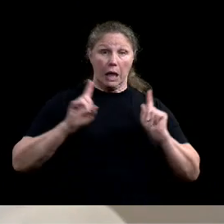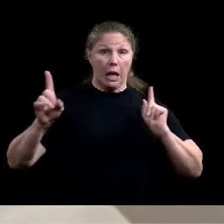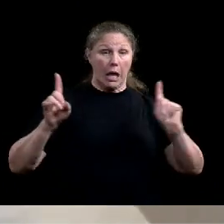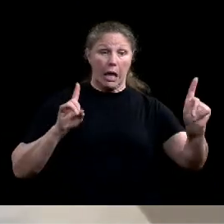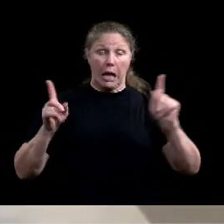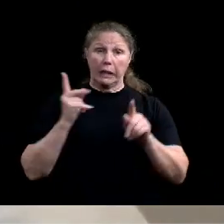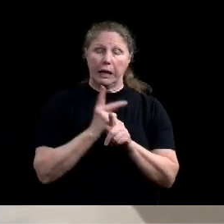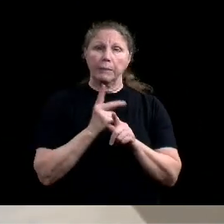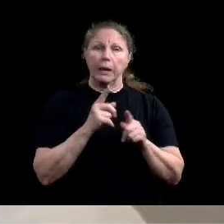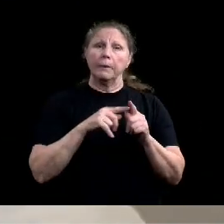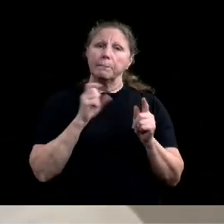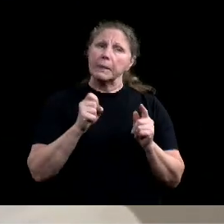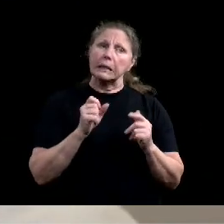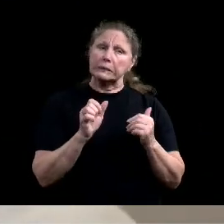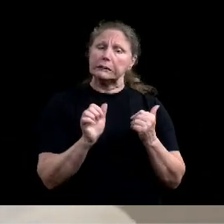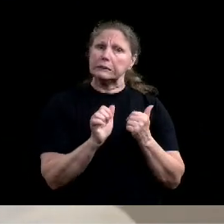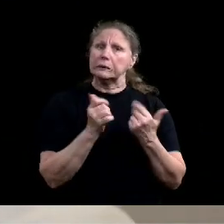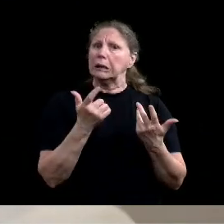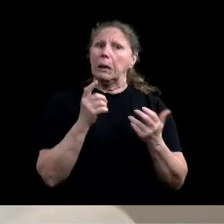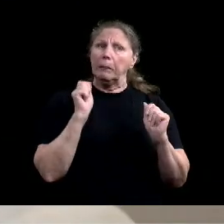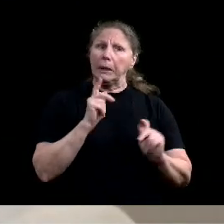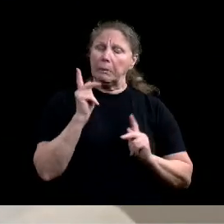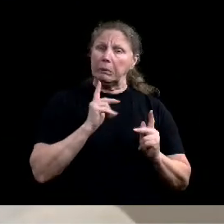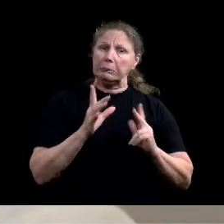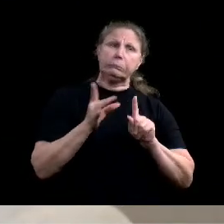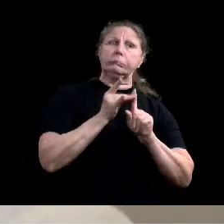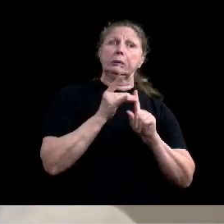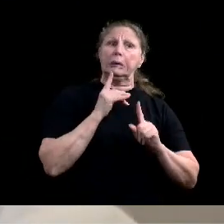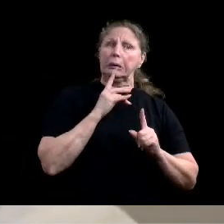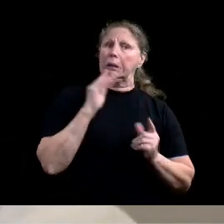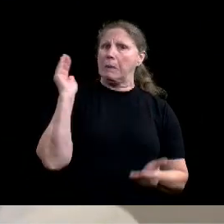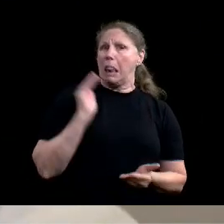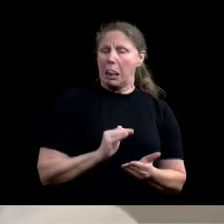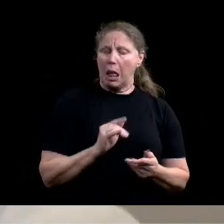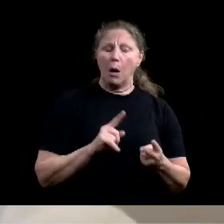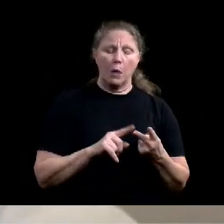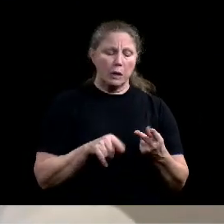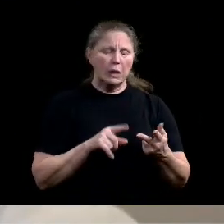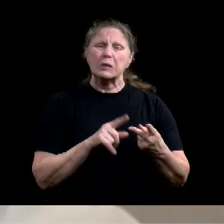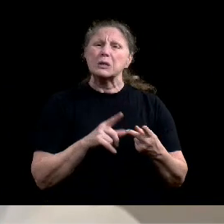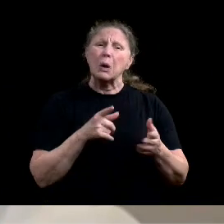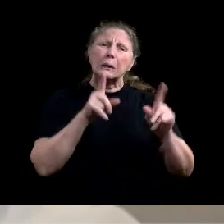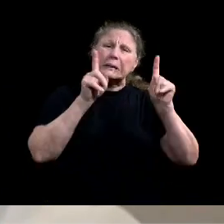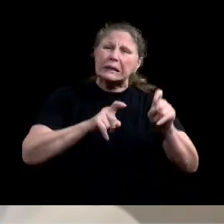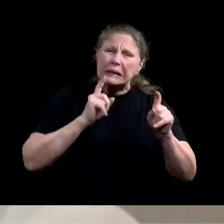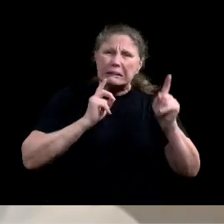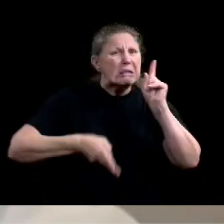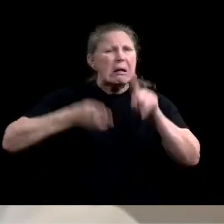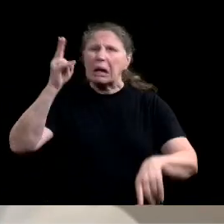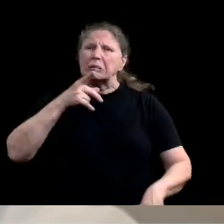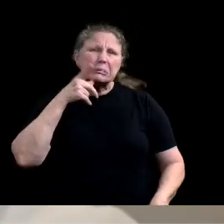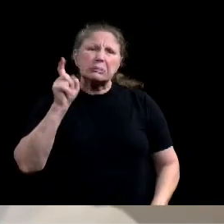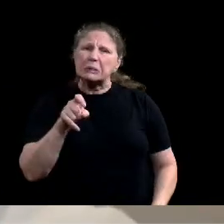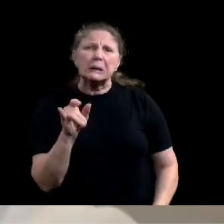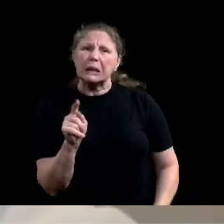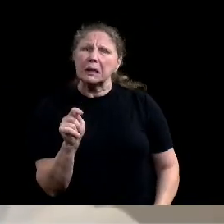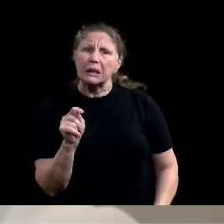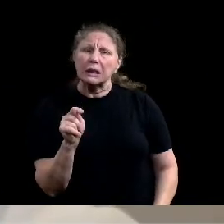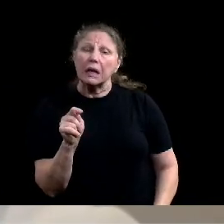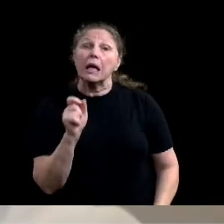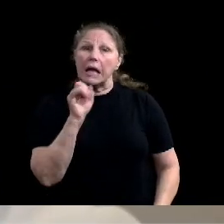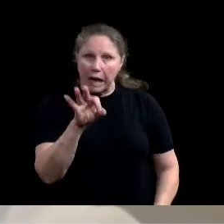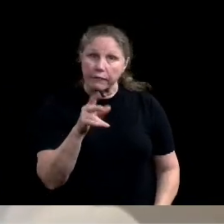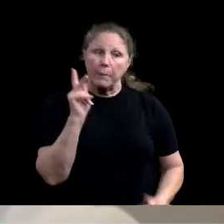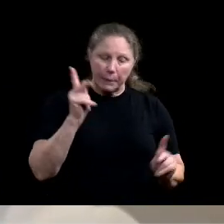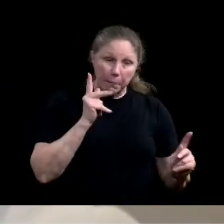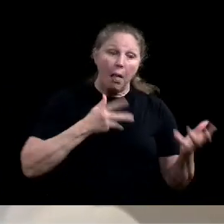behavior, then testing does not need to be really, really high. But as we begin to take certain strategic